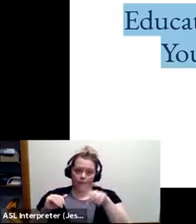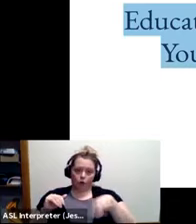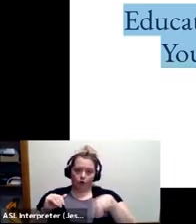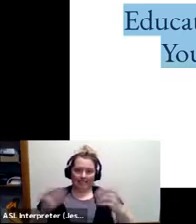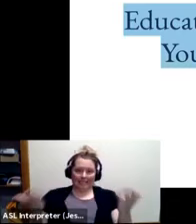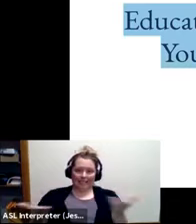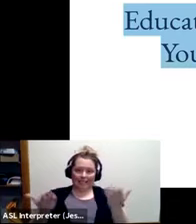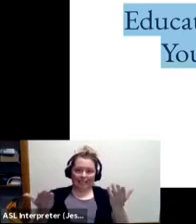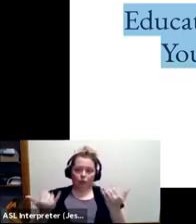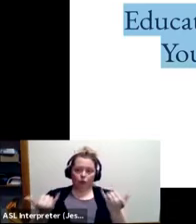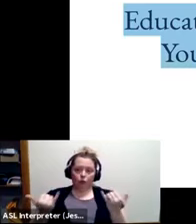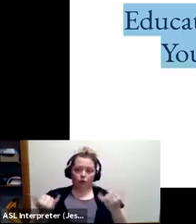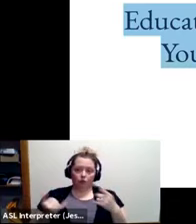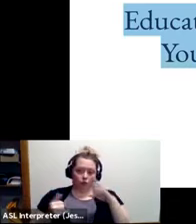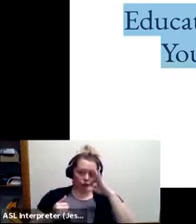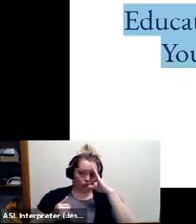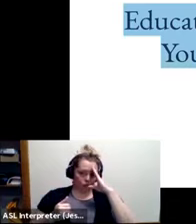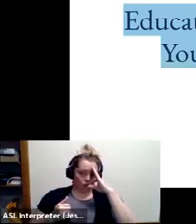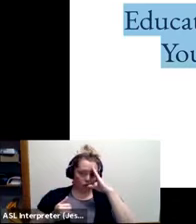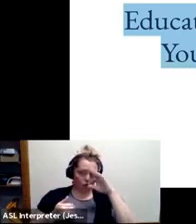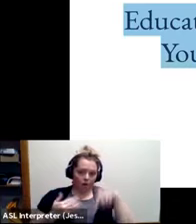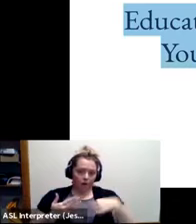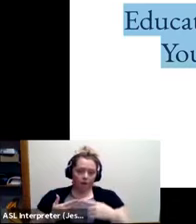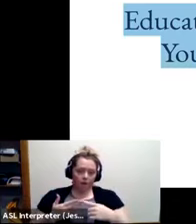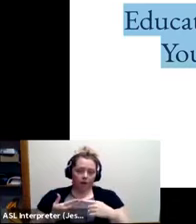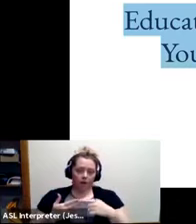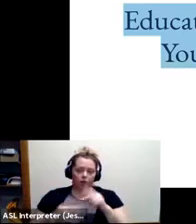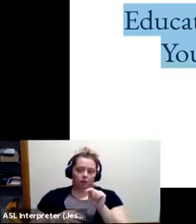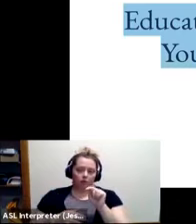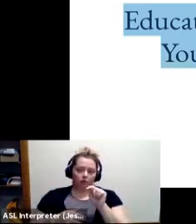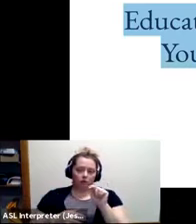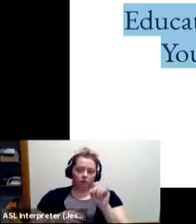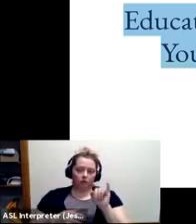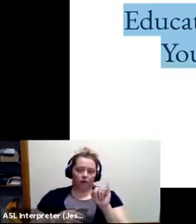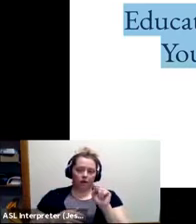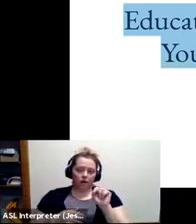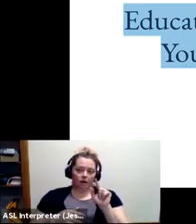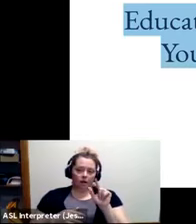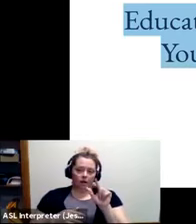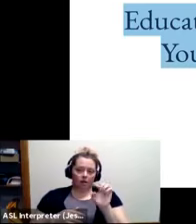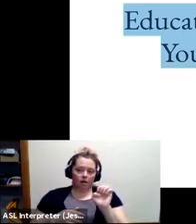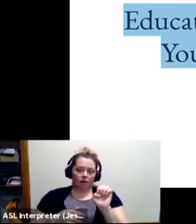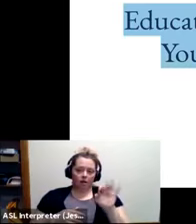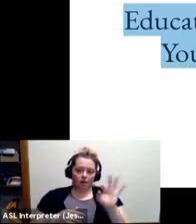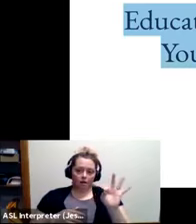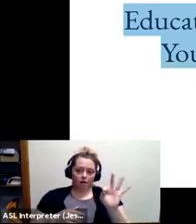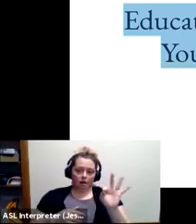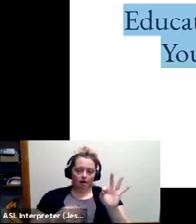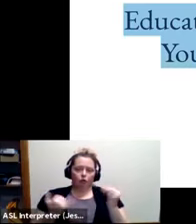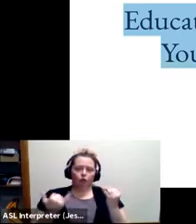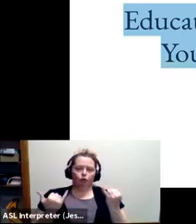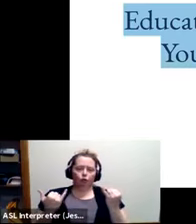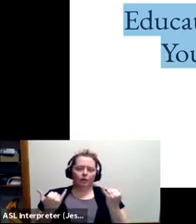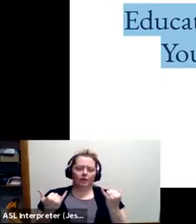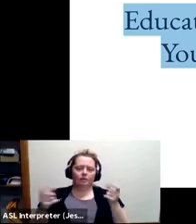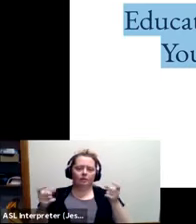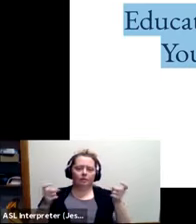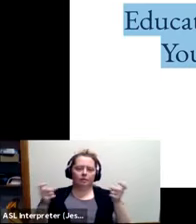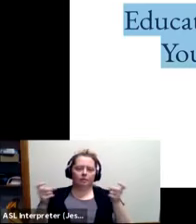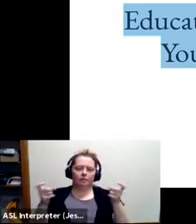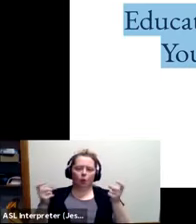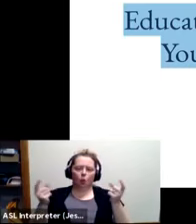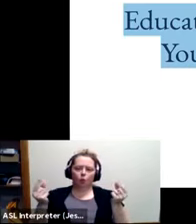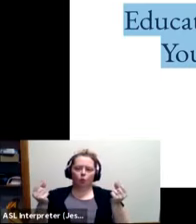Title IX, the current administration and what is going on. The administration plans to